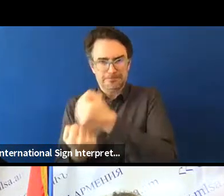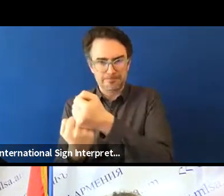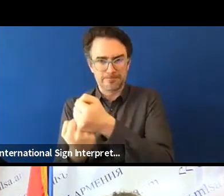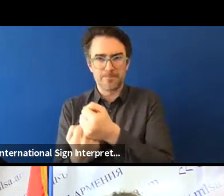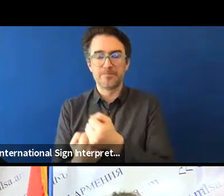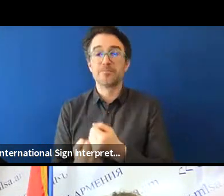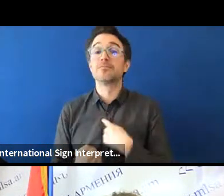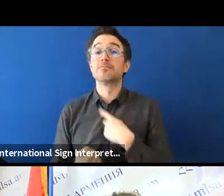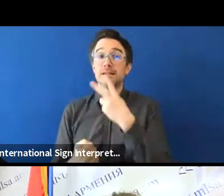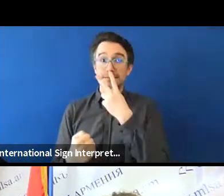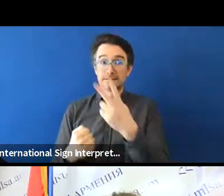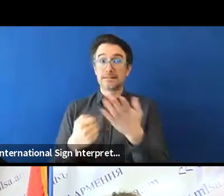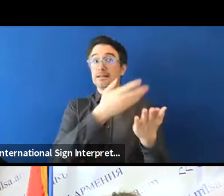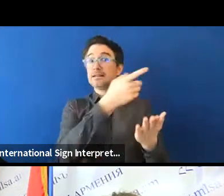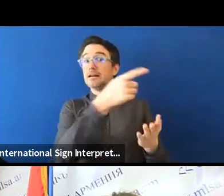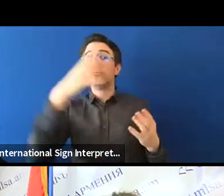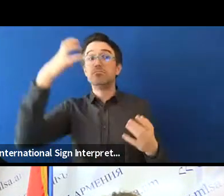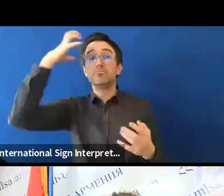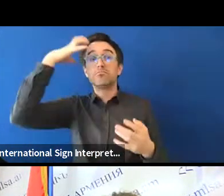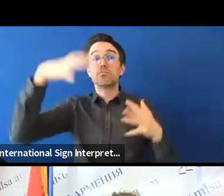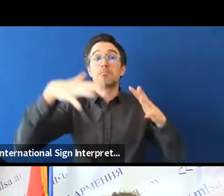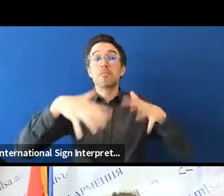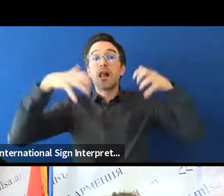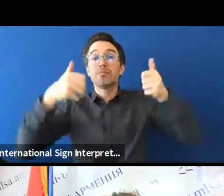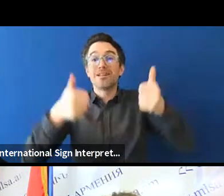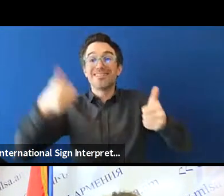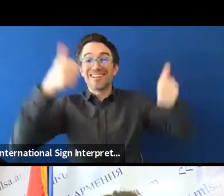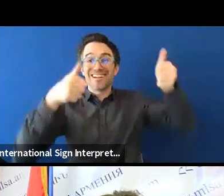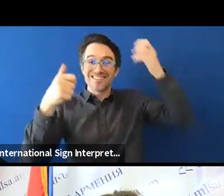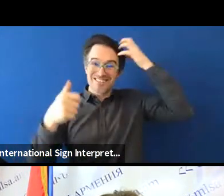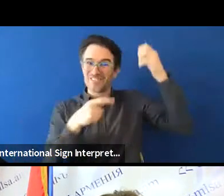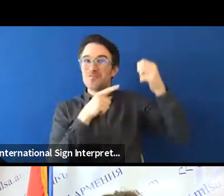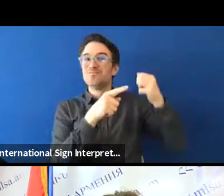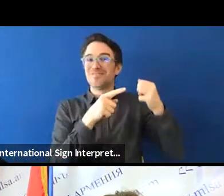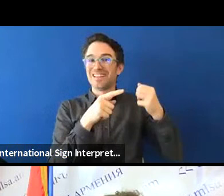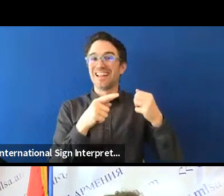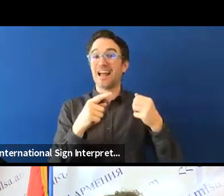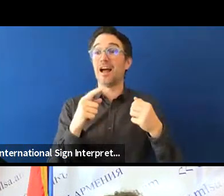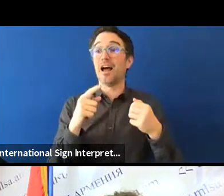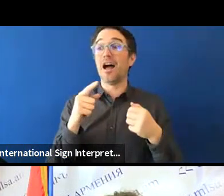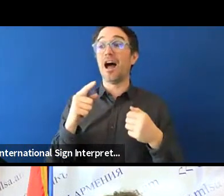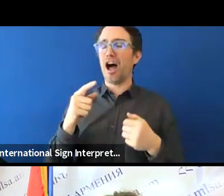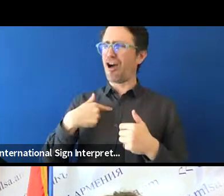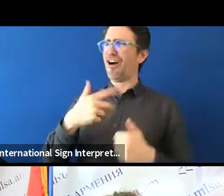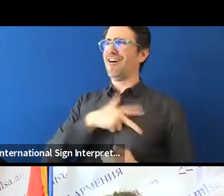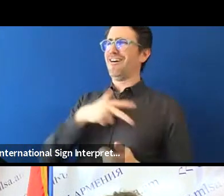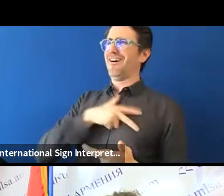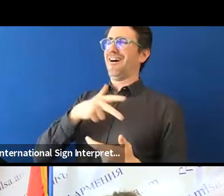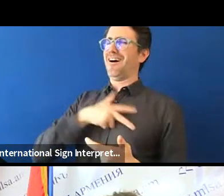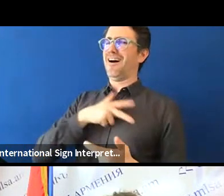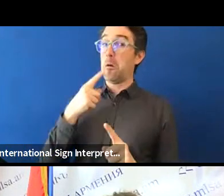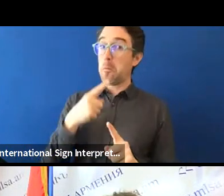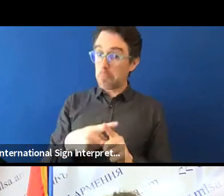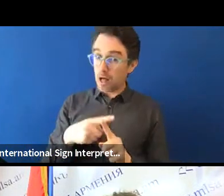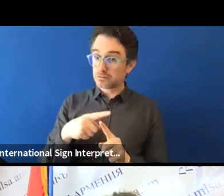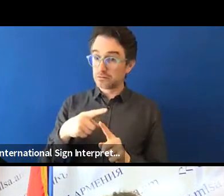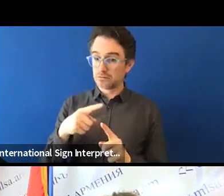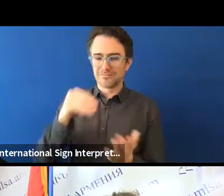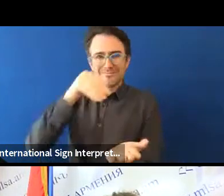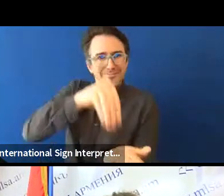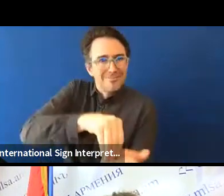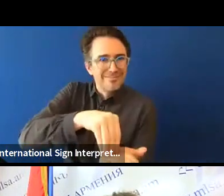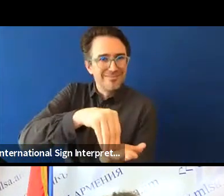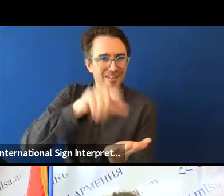which is why since 2016, the EU has been supporting the UNFPA global